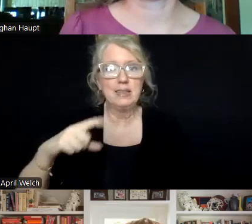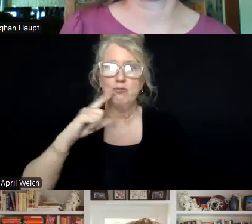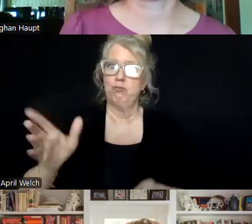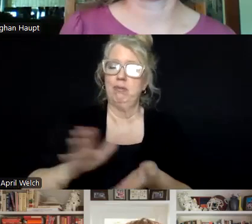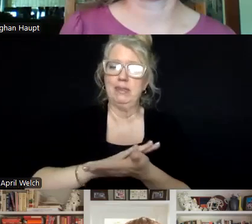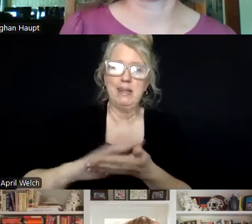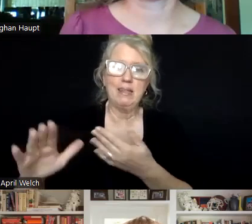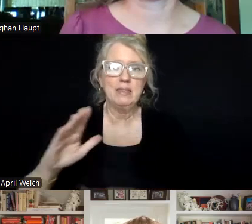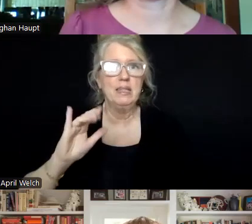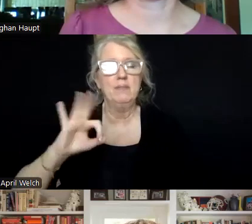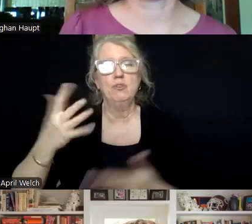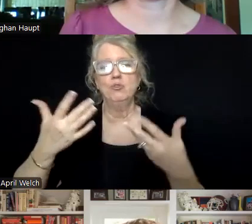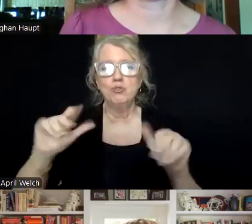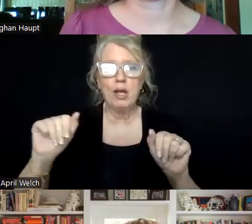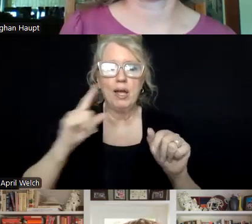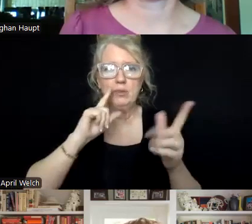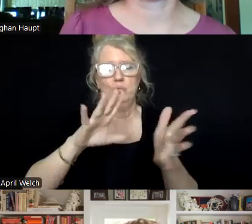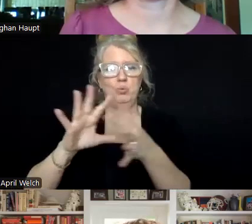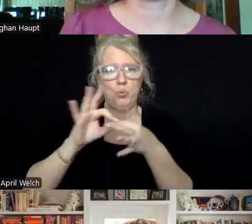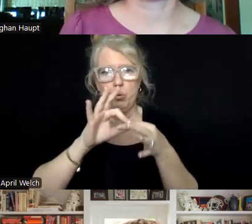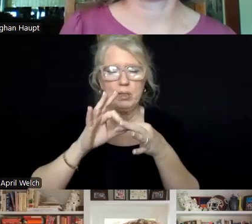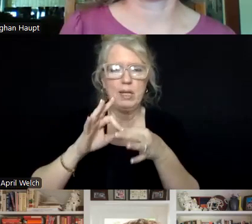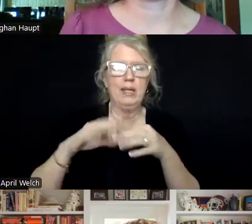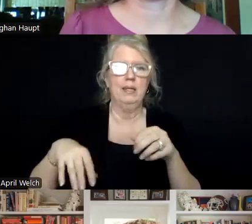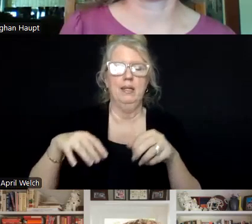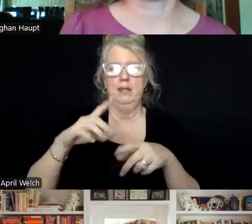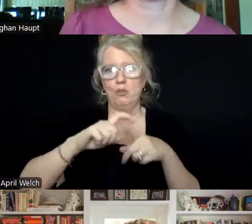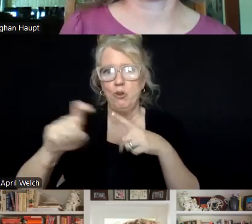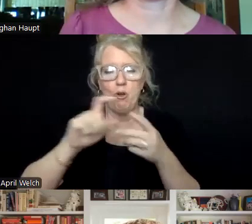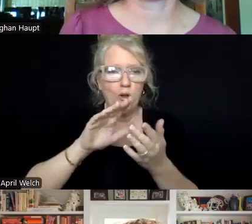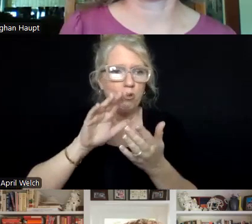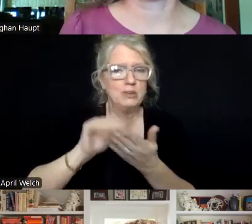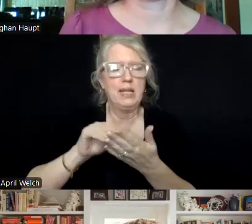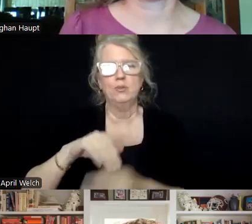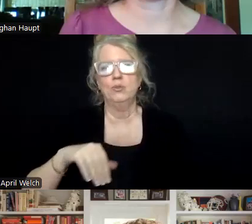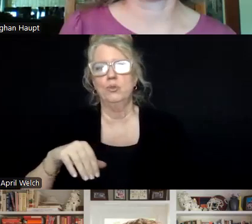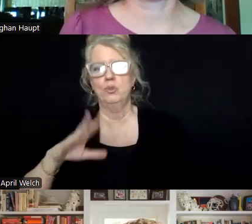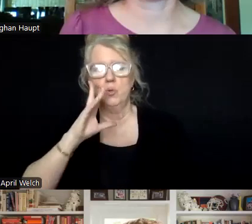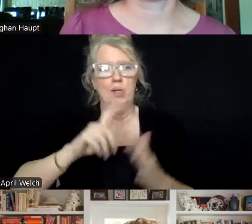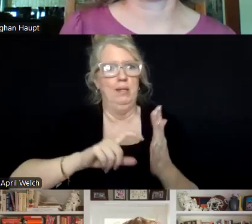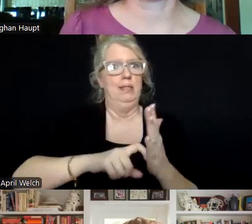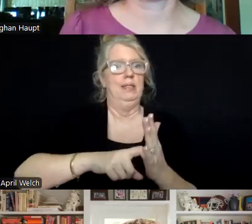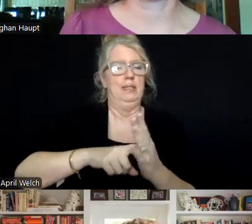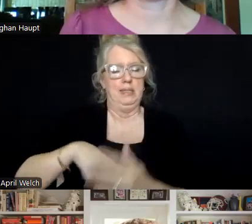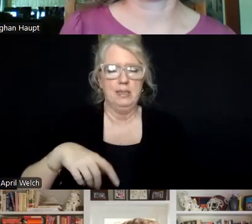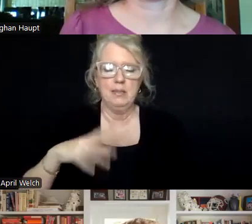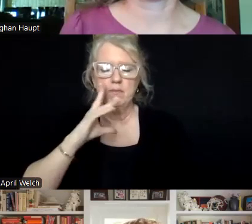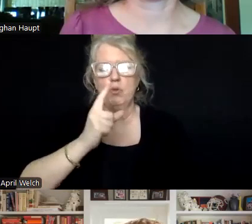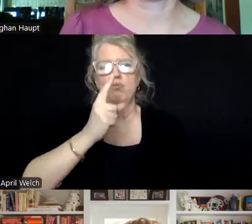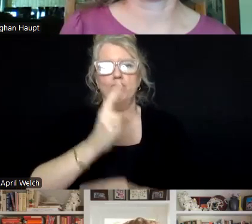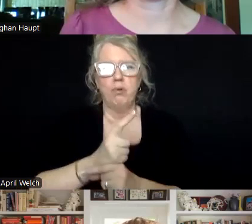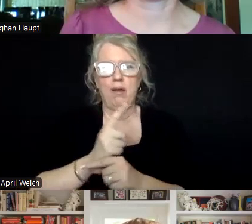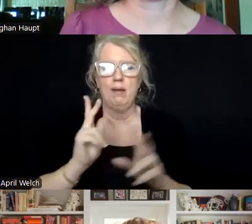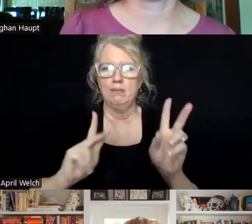job in trying to coordinate call centers and ensure that they're really the key driver in getting the right folks out